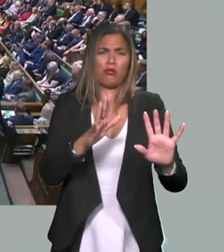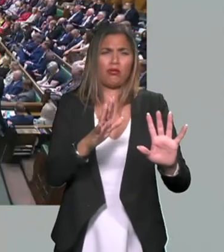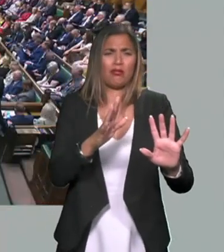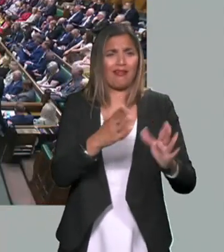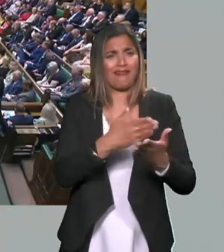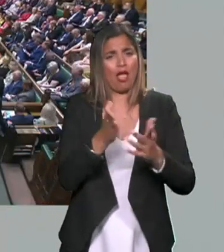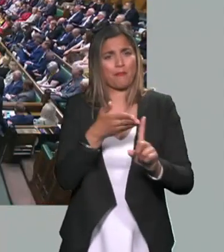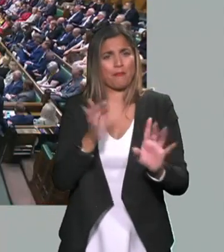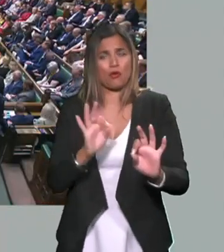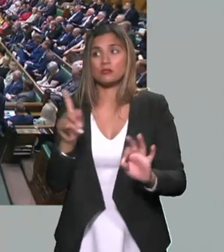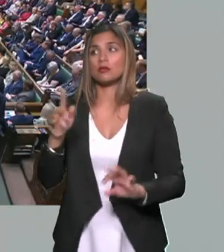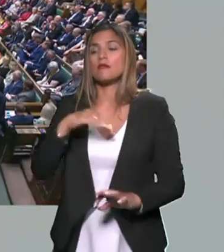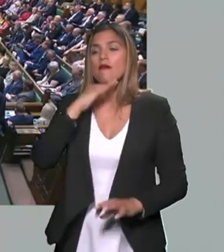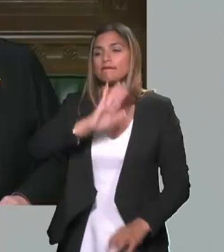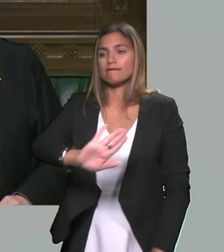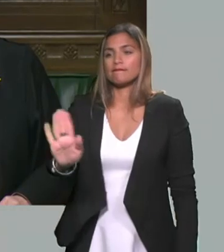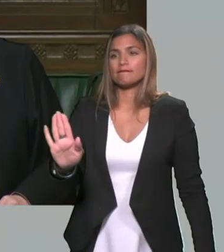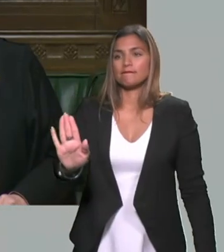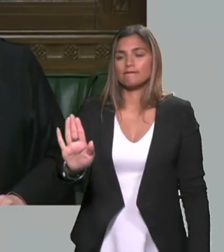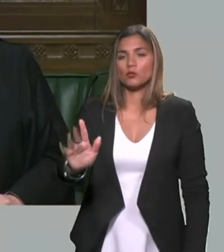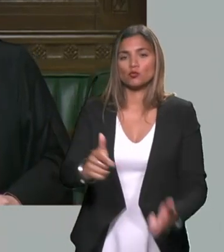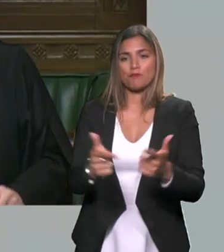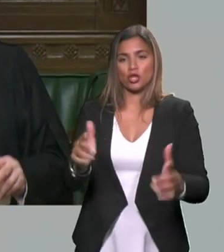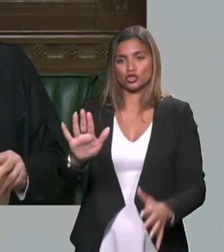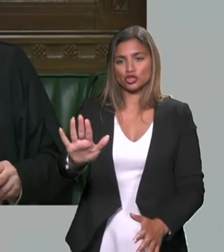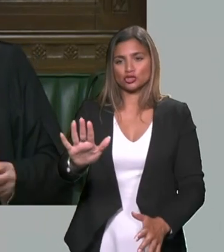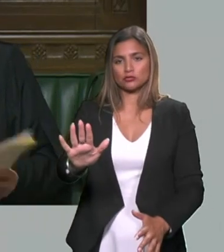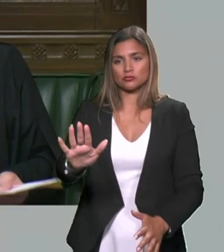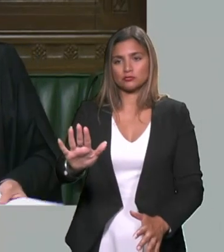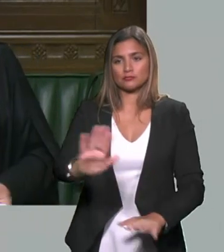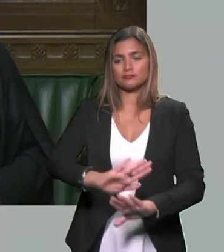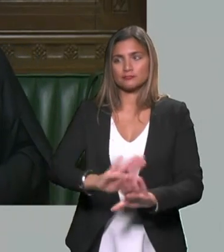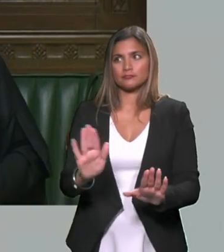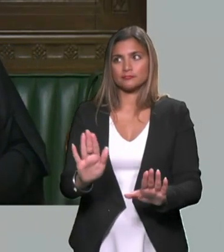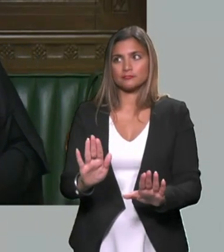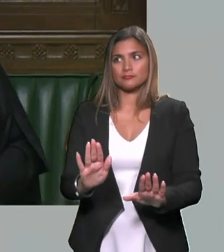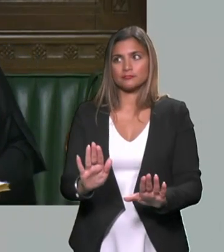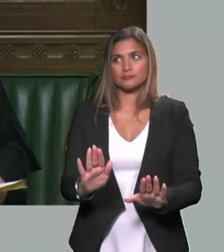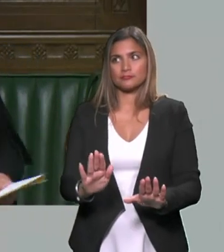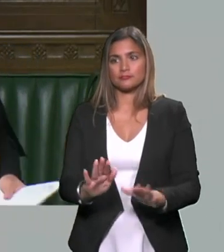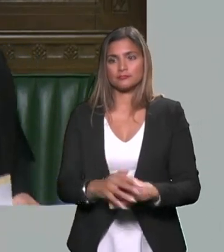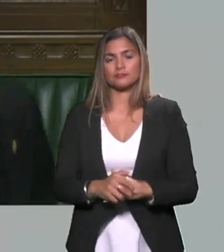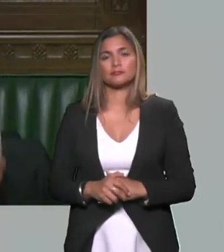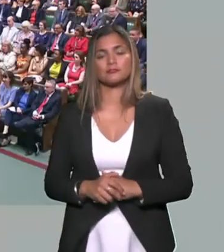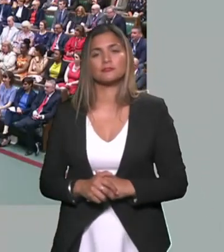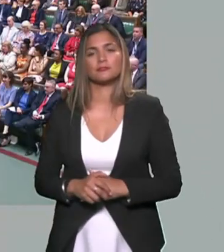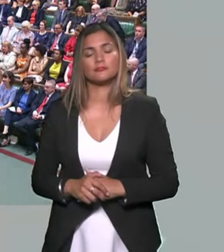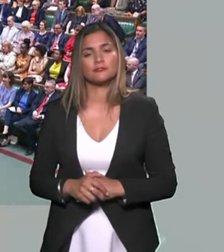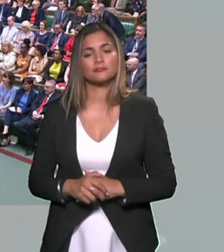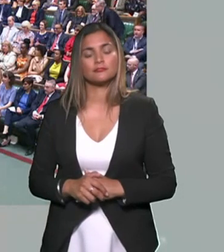Mr Alden, I think that's the last time I hear from you today. I think otherwise you might be able to buy a couple of other people cups of tea.